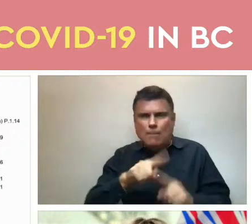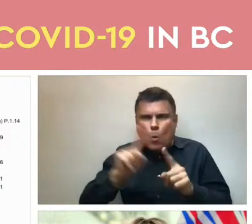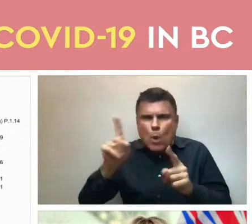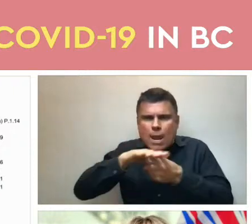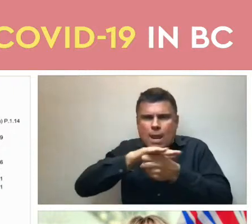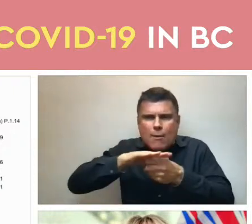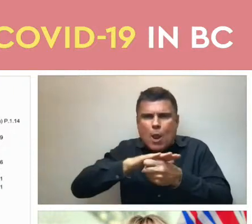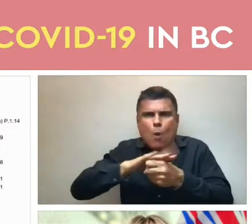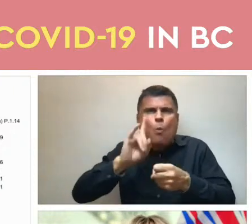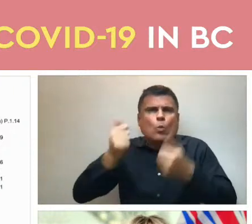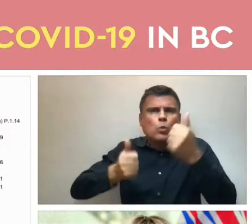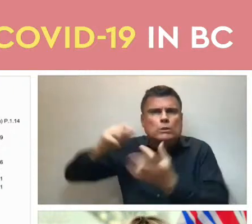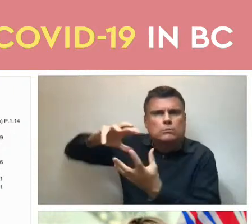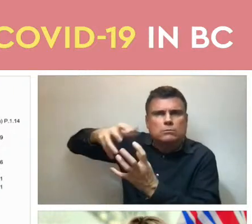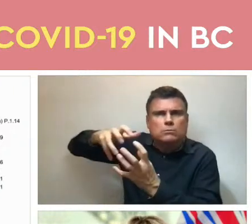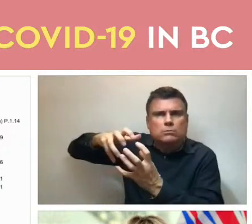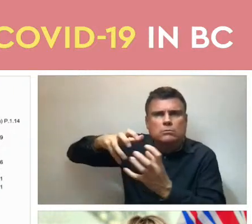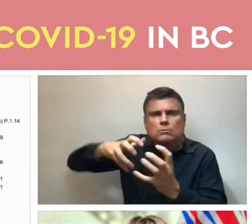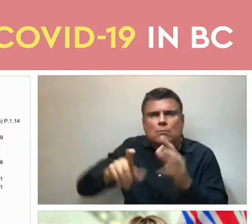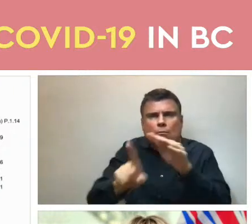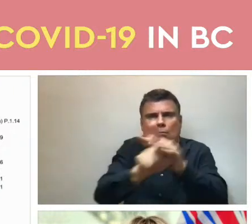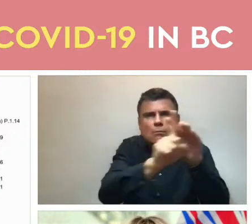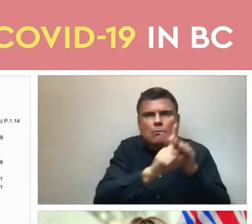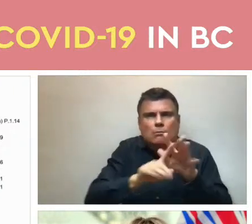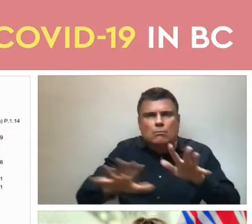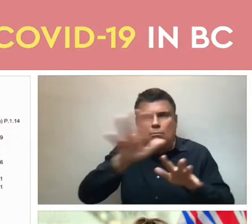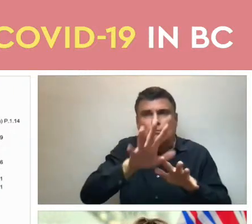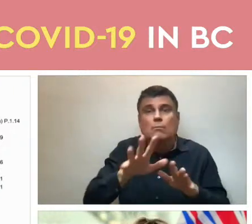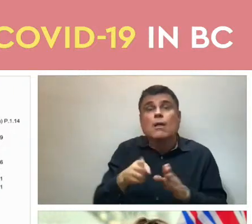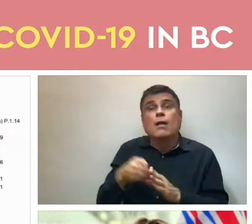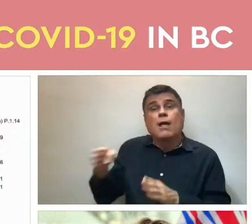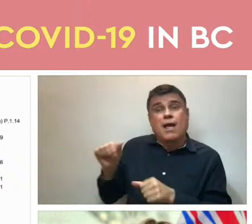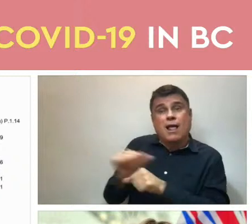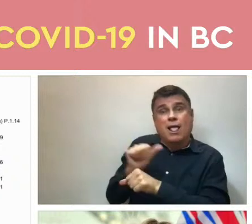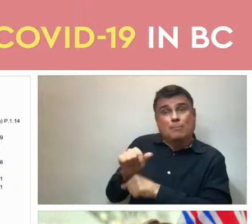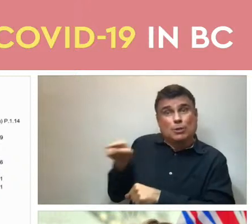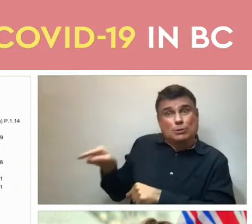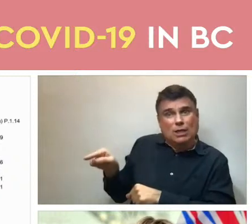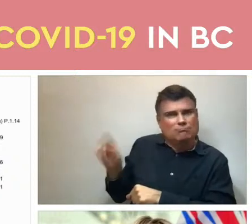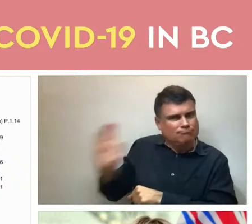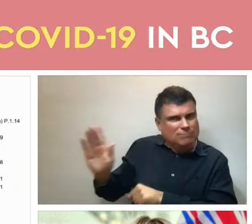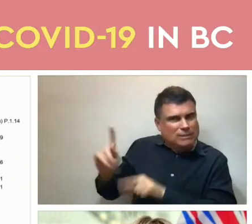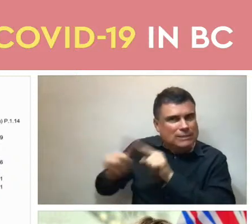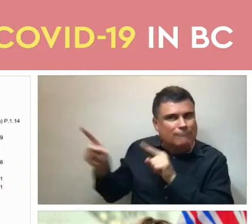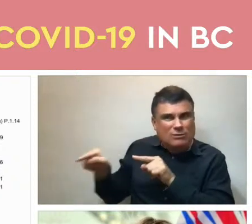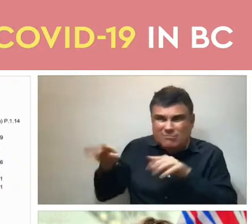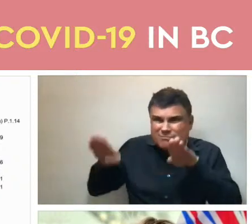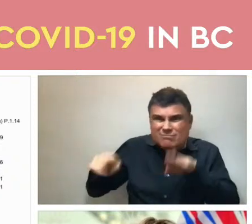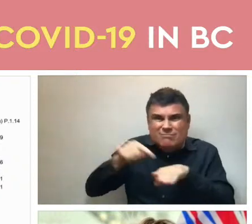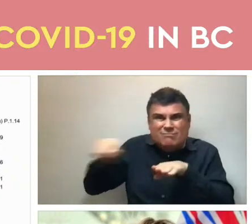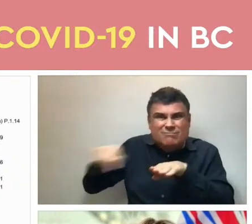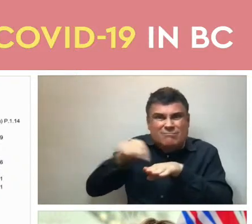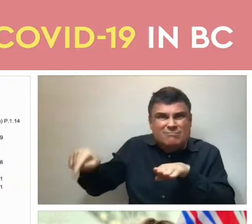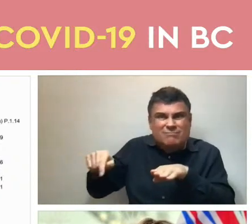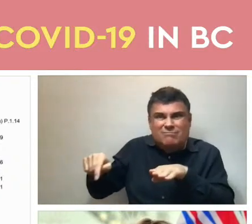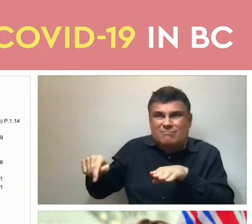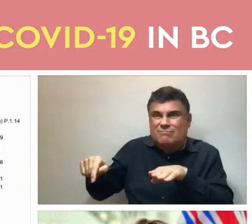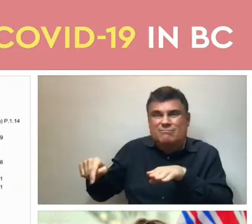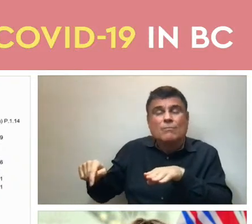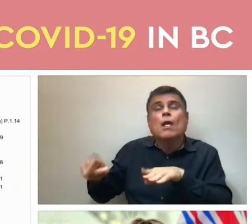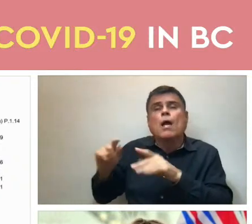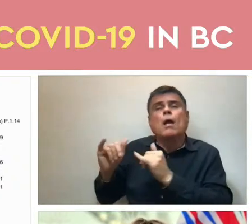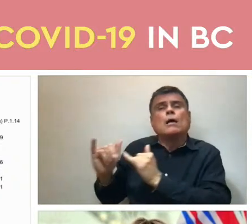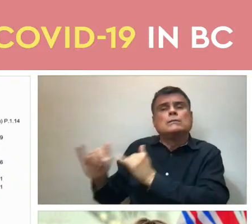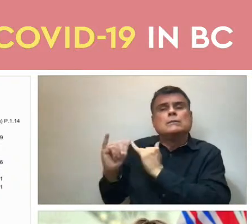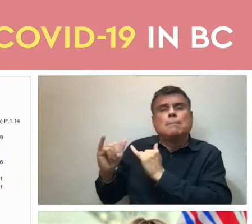BC compared to other provinces, even our neighboring province of Alberta. And we see that as well with Delta. So we've broken this